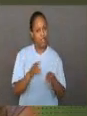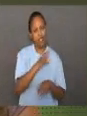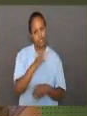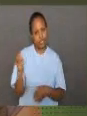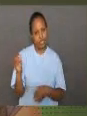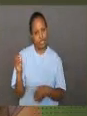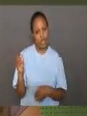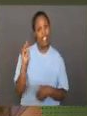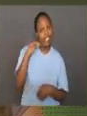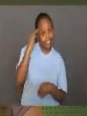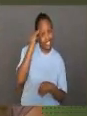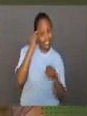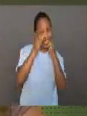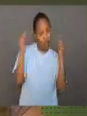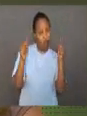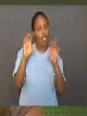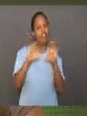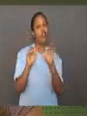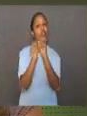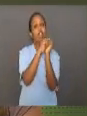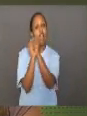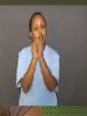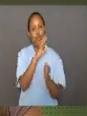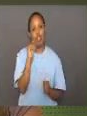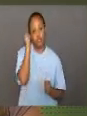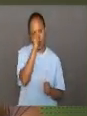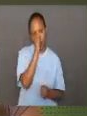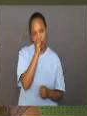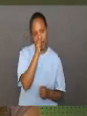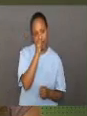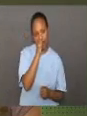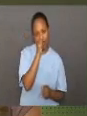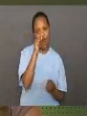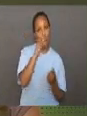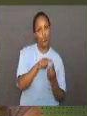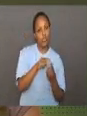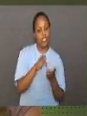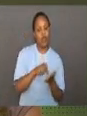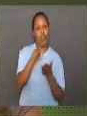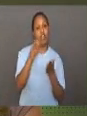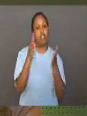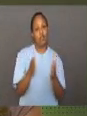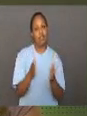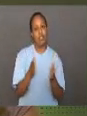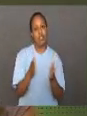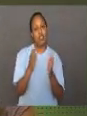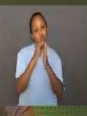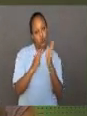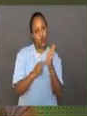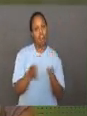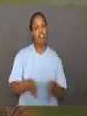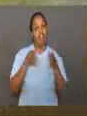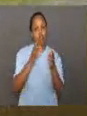movement, the struggle against the Derg, and Ethiopia's transition to